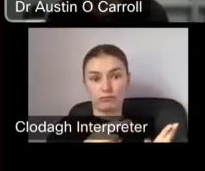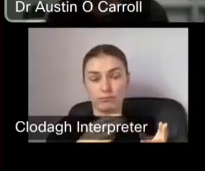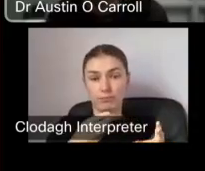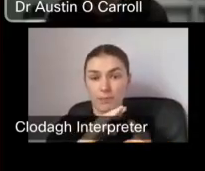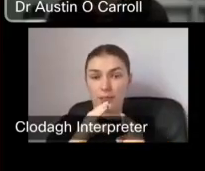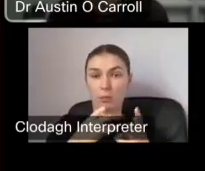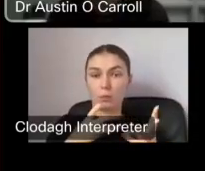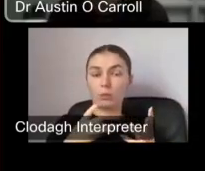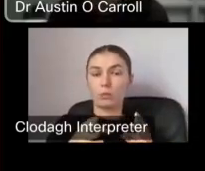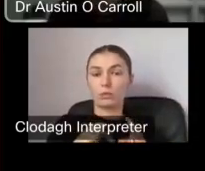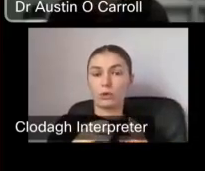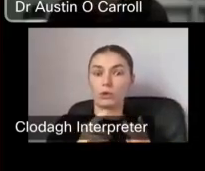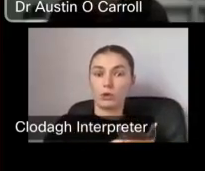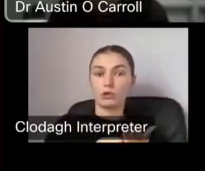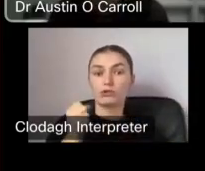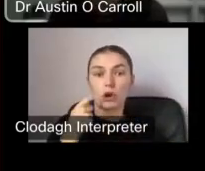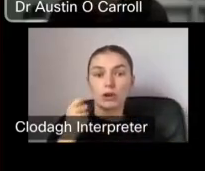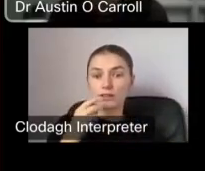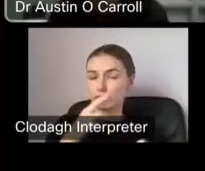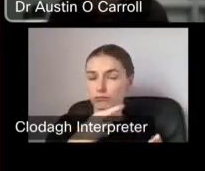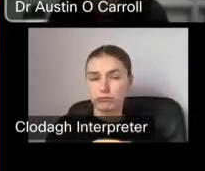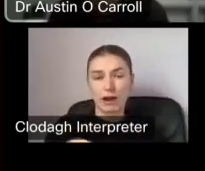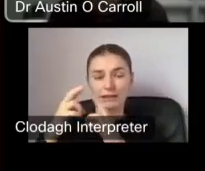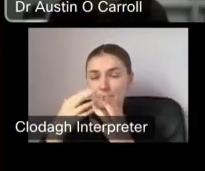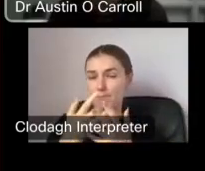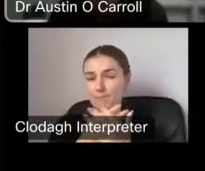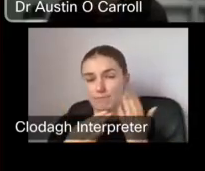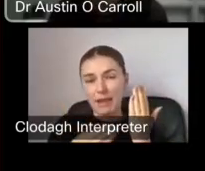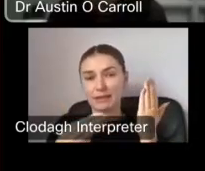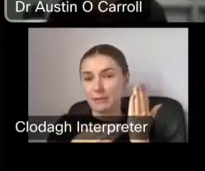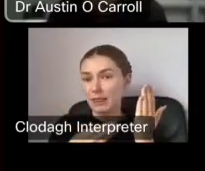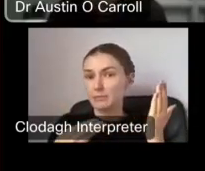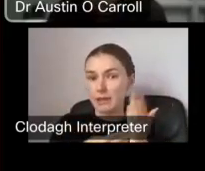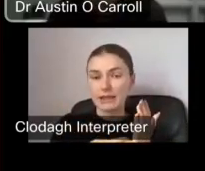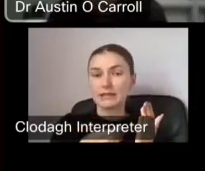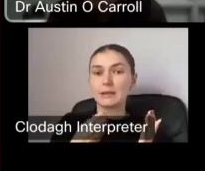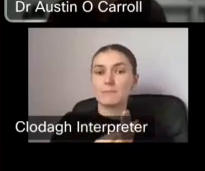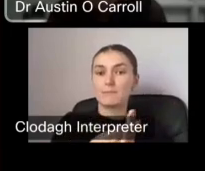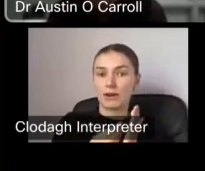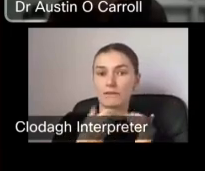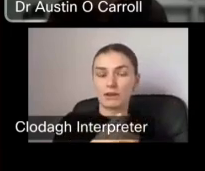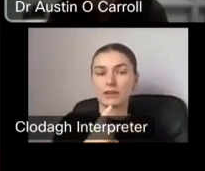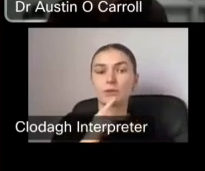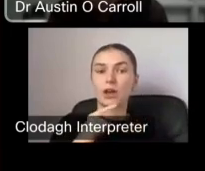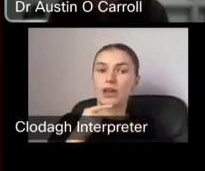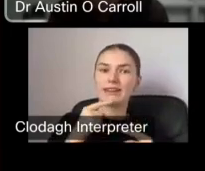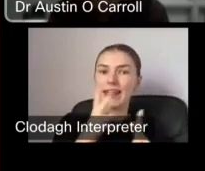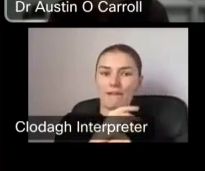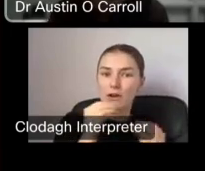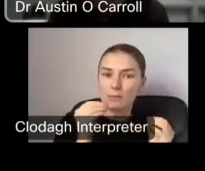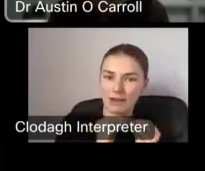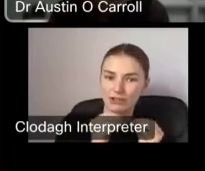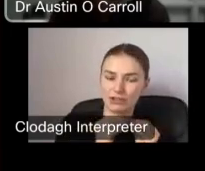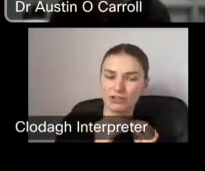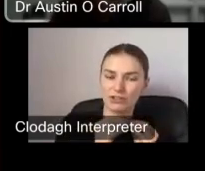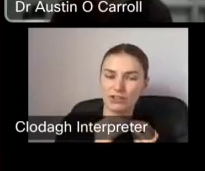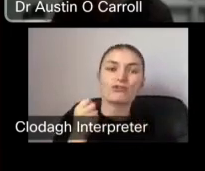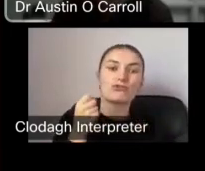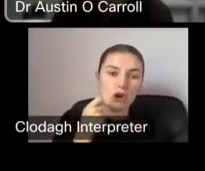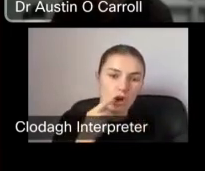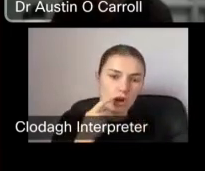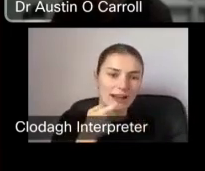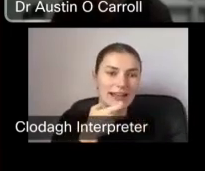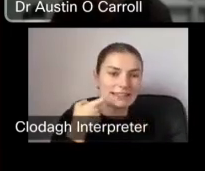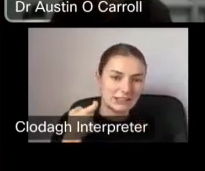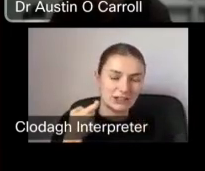every year. But in all its campaigns, it never mentions about drug use. It mentions about homelessness because it knows it won't get people contributing.